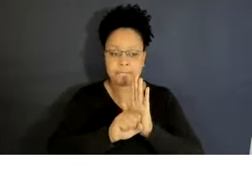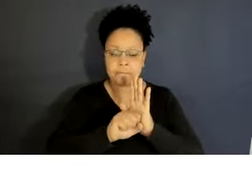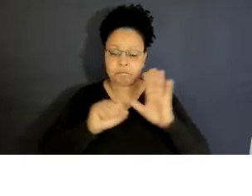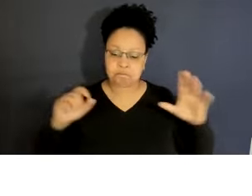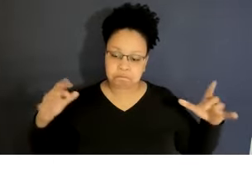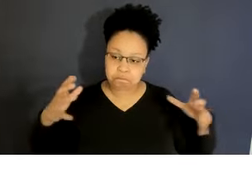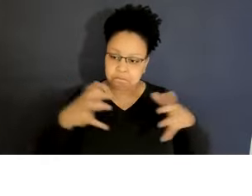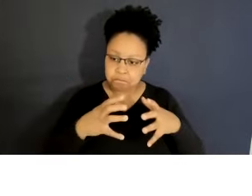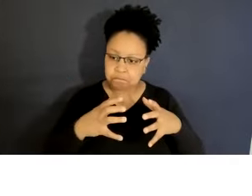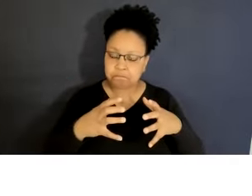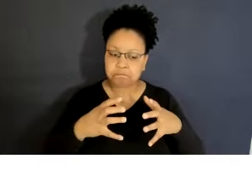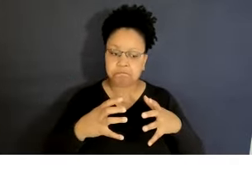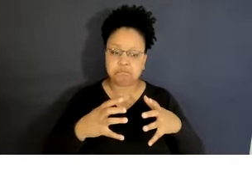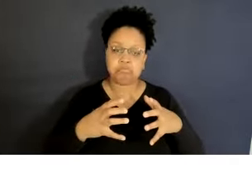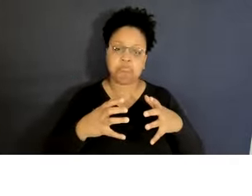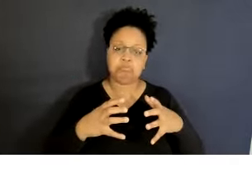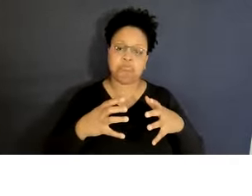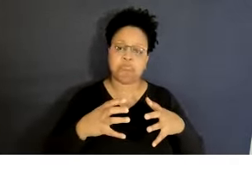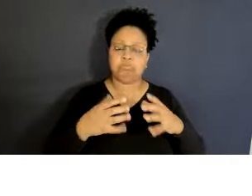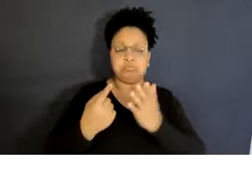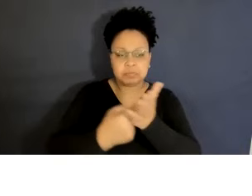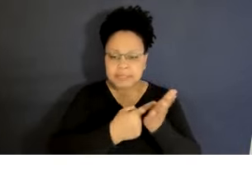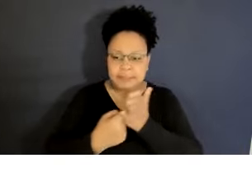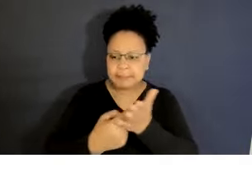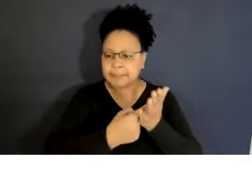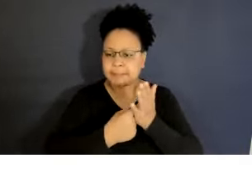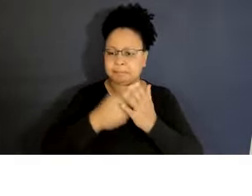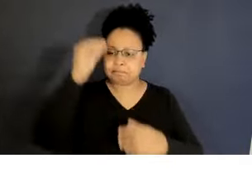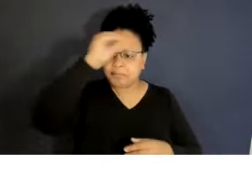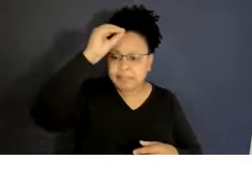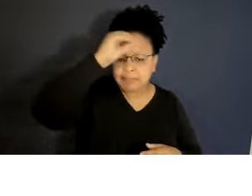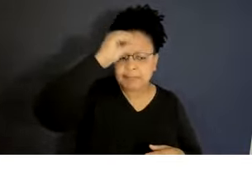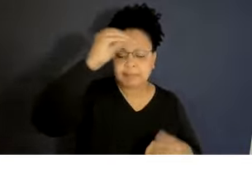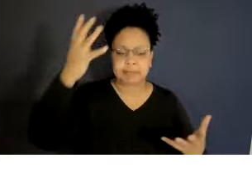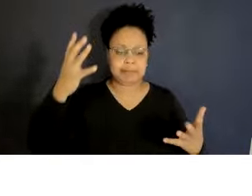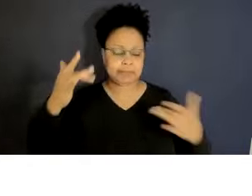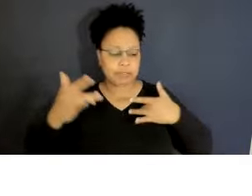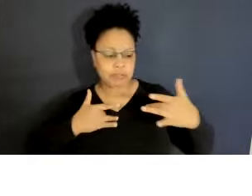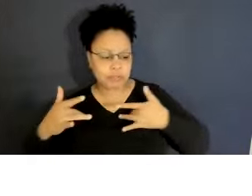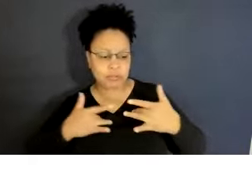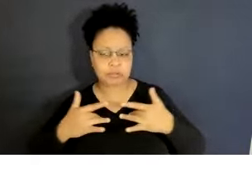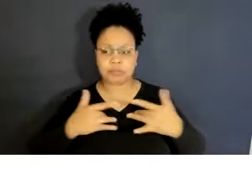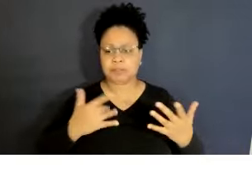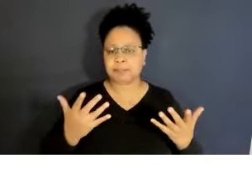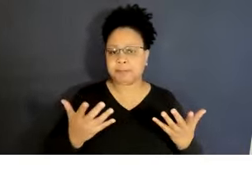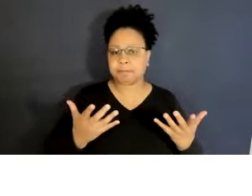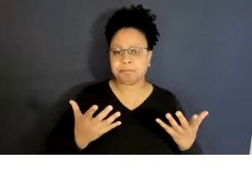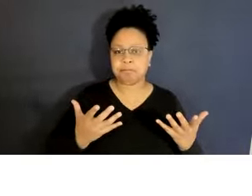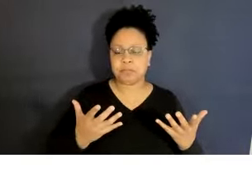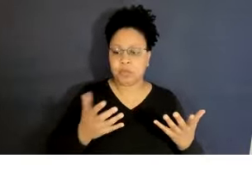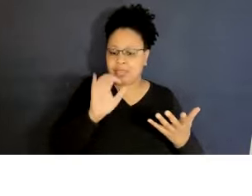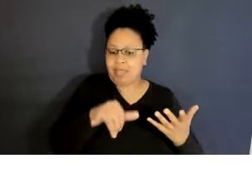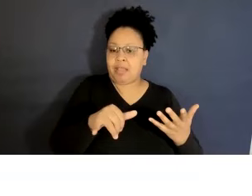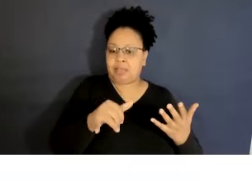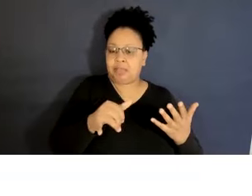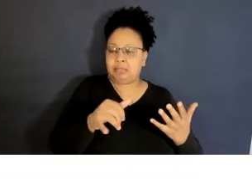gather and voice their opinions and their concerns. So that's like